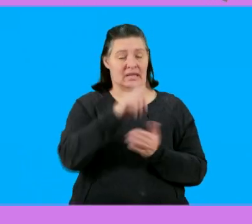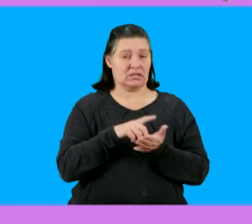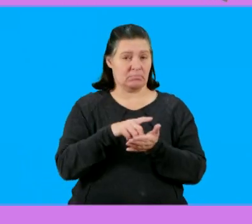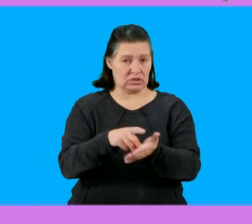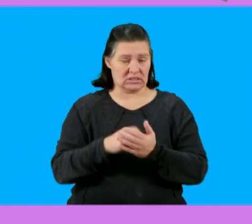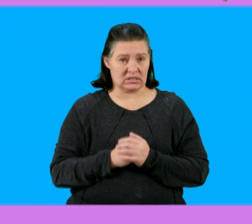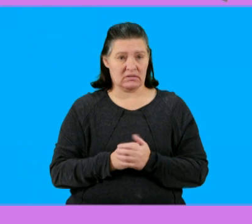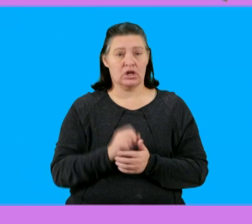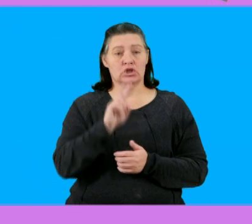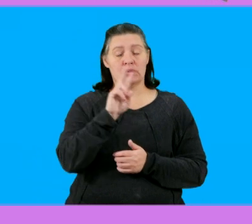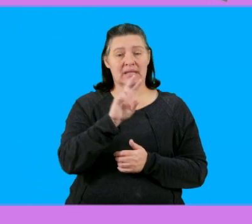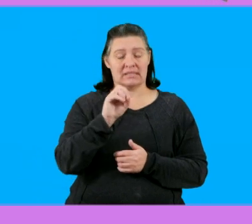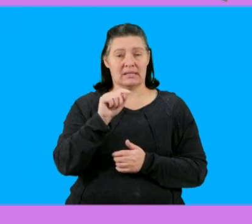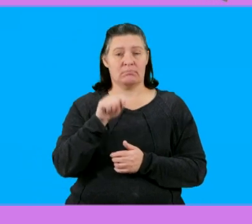deposit,